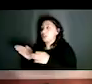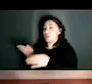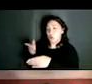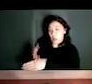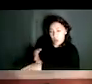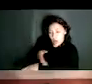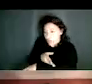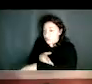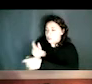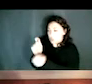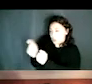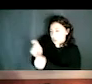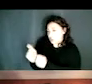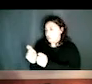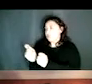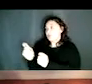these programs.